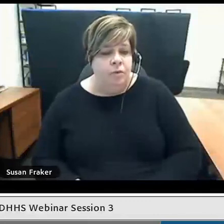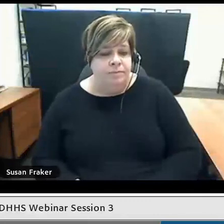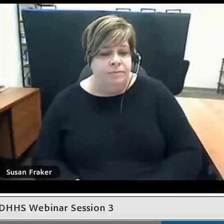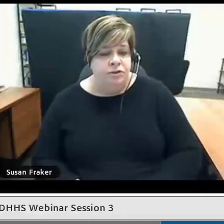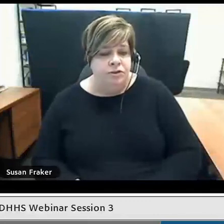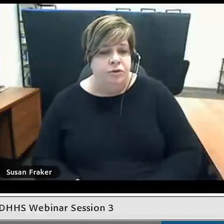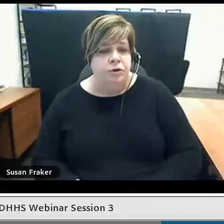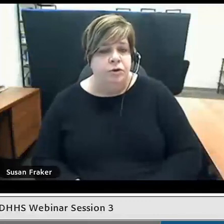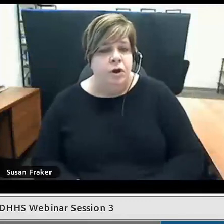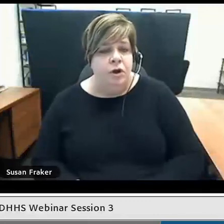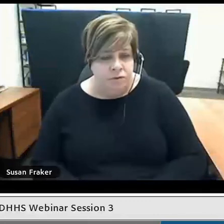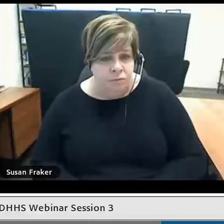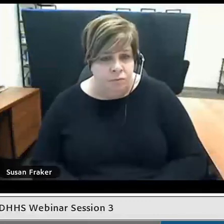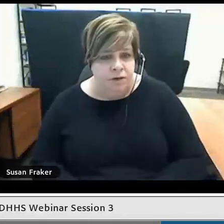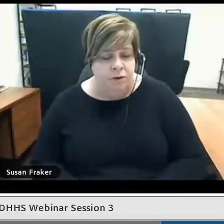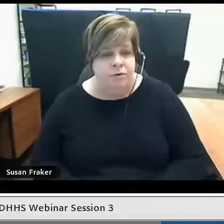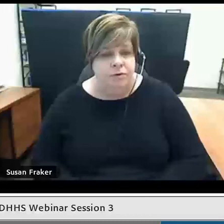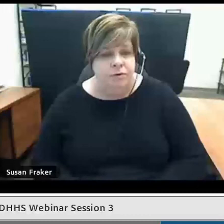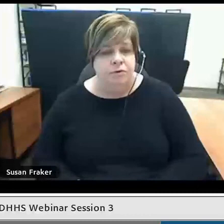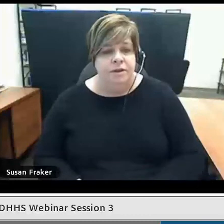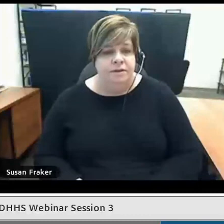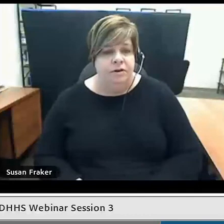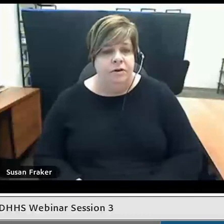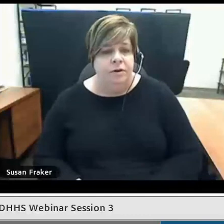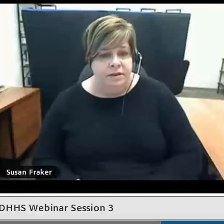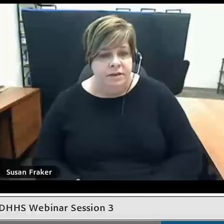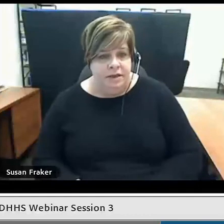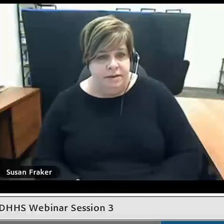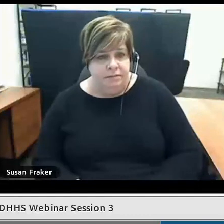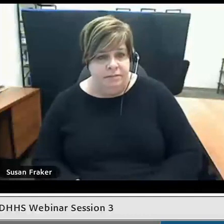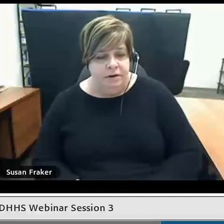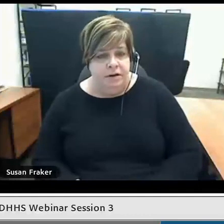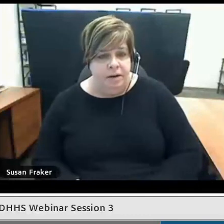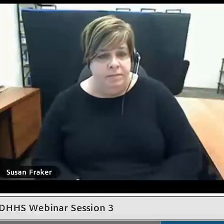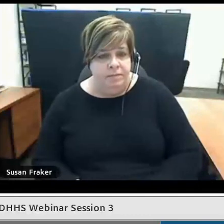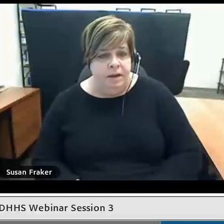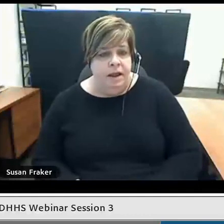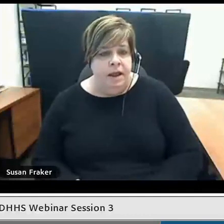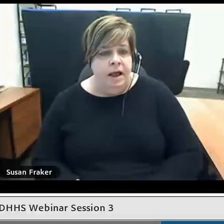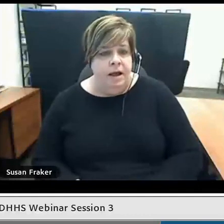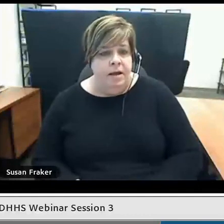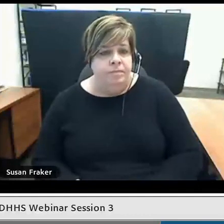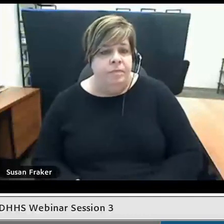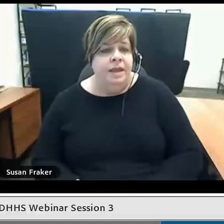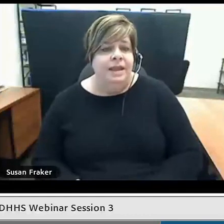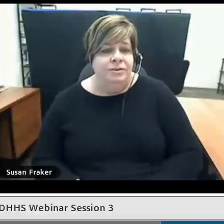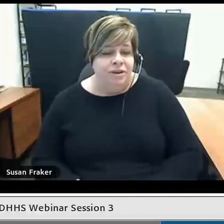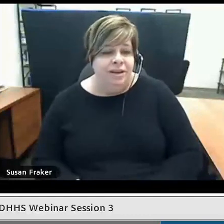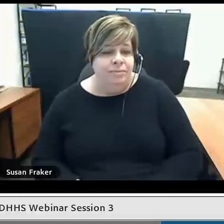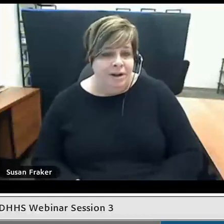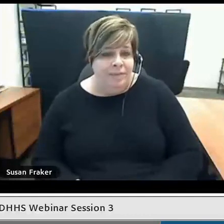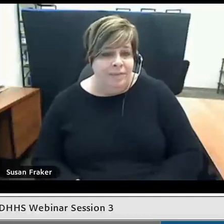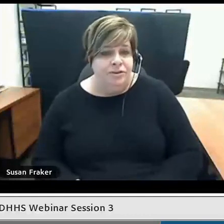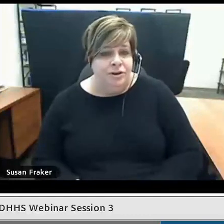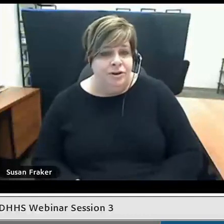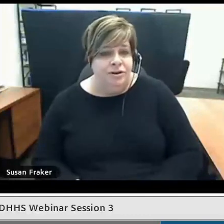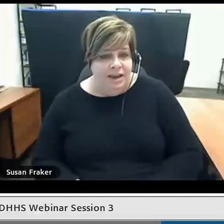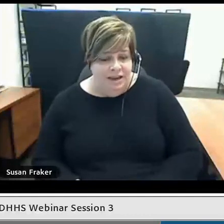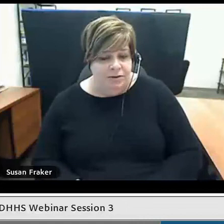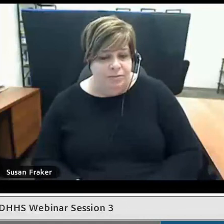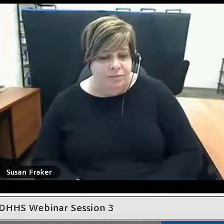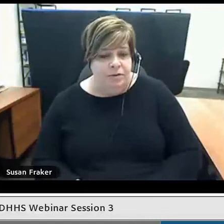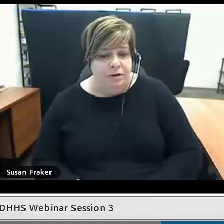you'll want to make sure the group knows what the interpreter's role is if they're going to discuss something or interrupt. It's really important about